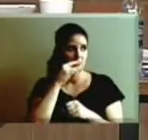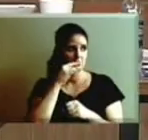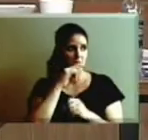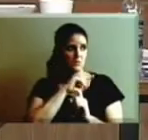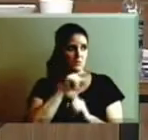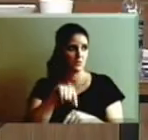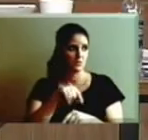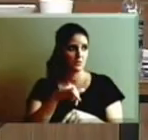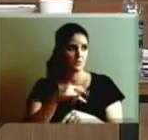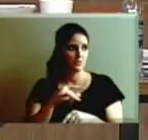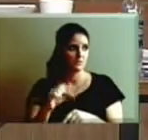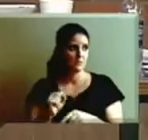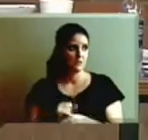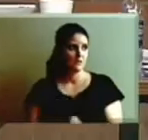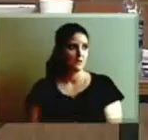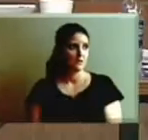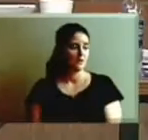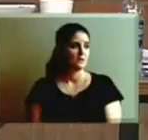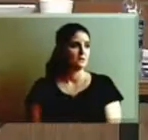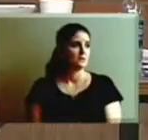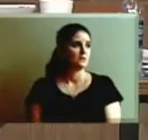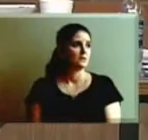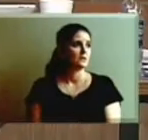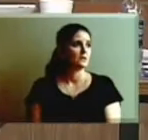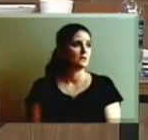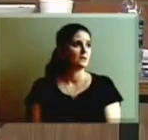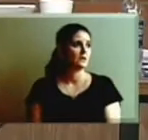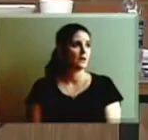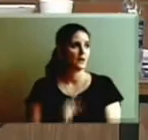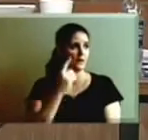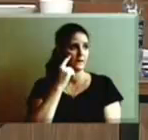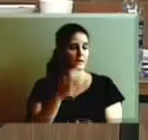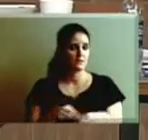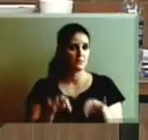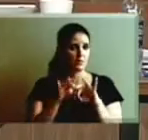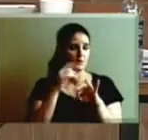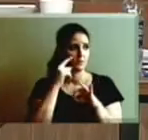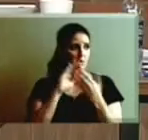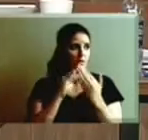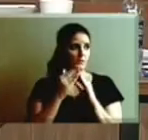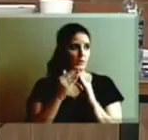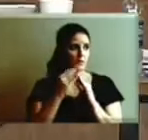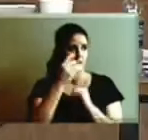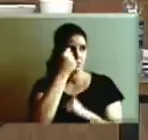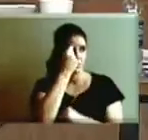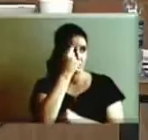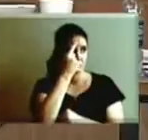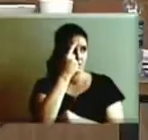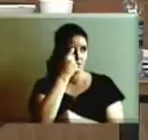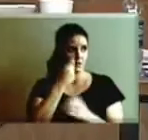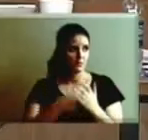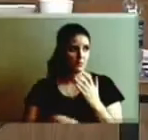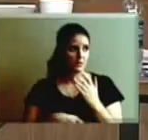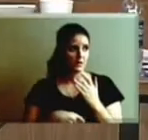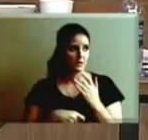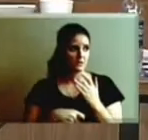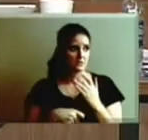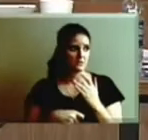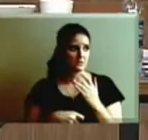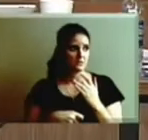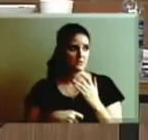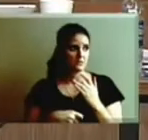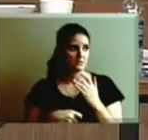That's about right. Yes. Okay. I think fundamentally it's important for the community to understand the price of things, and it